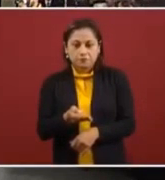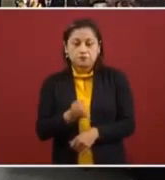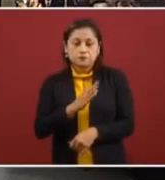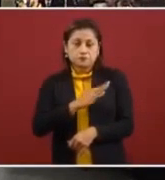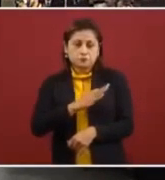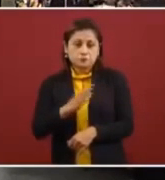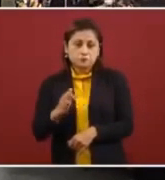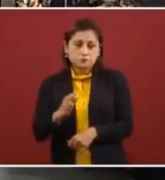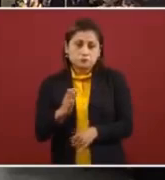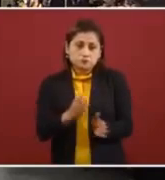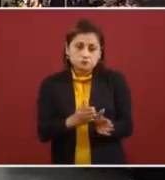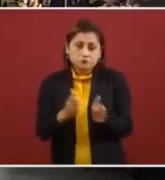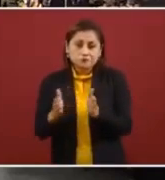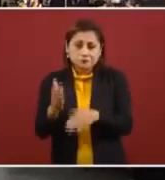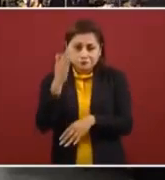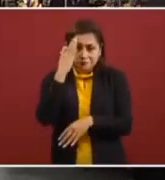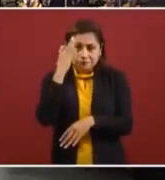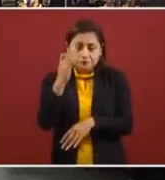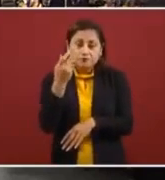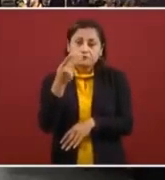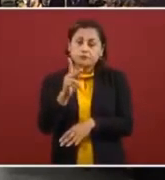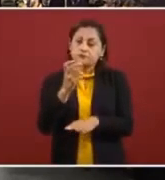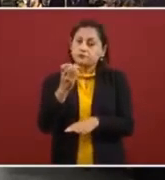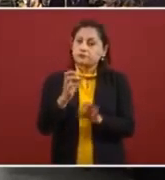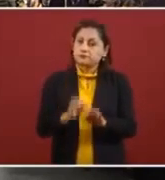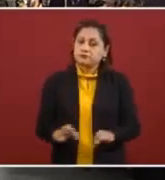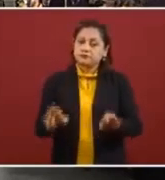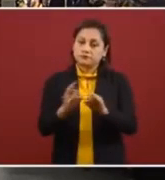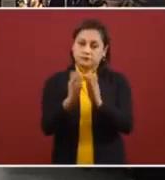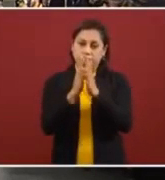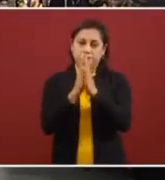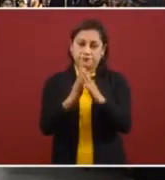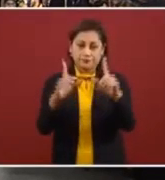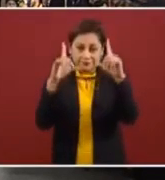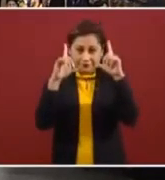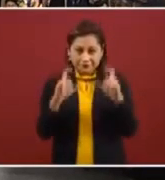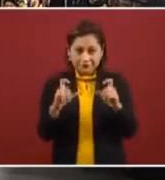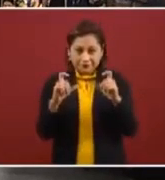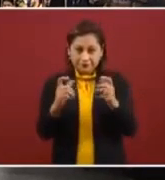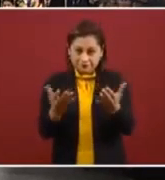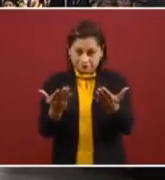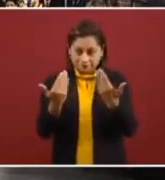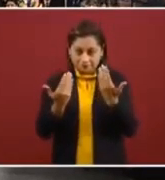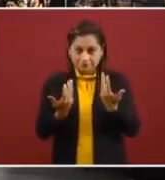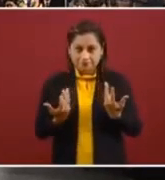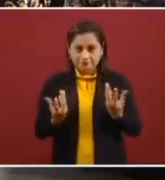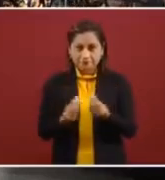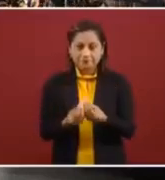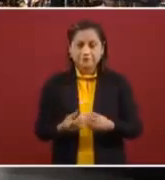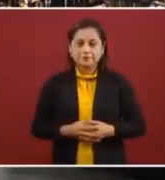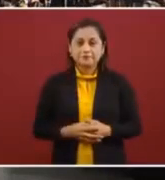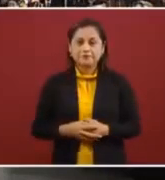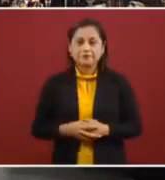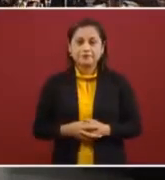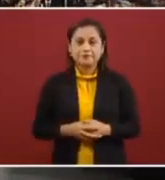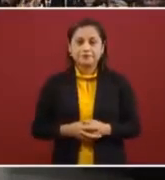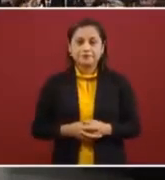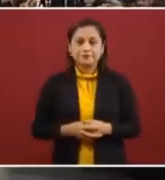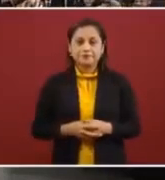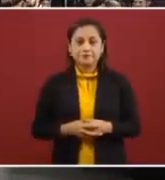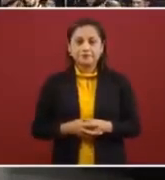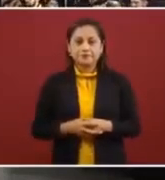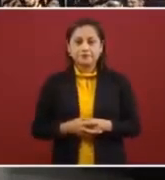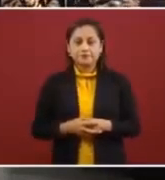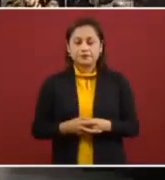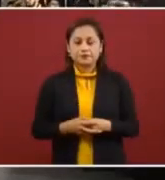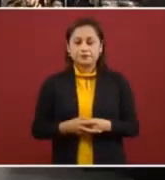pero es algo muy importante. Nos tomamos una foto. So. Venga. So he wants all the youth to come